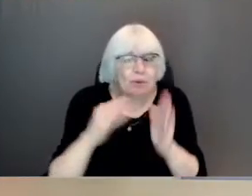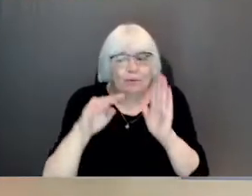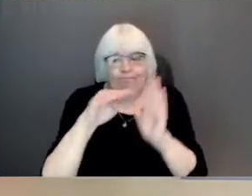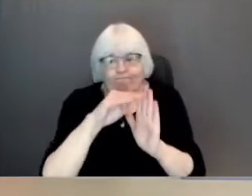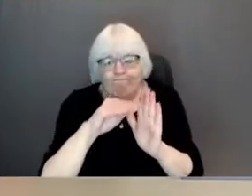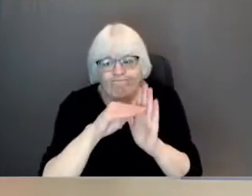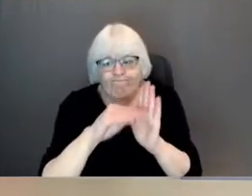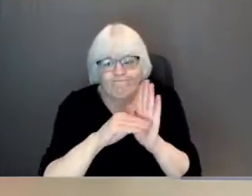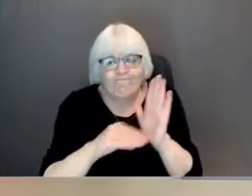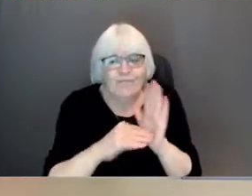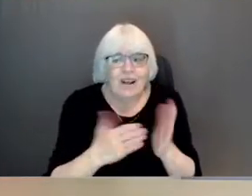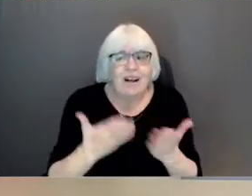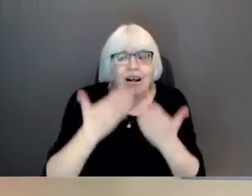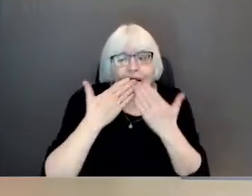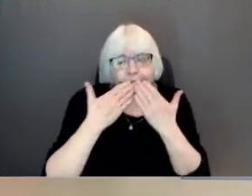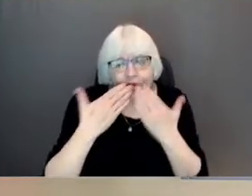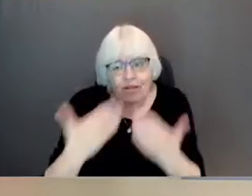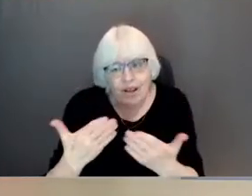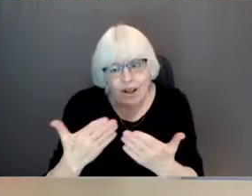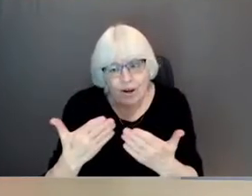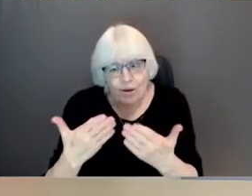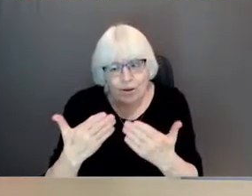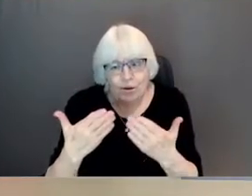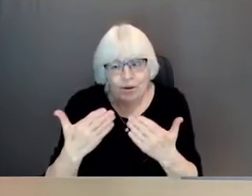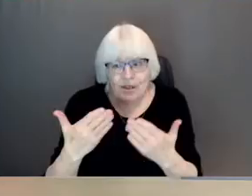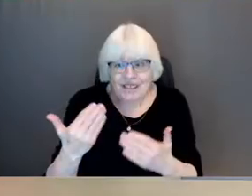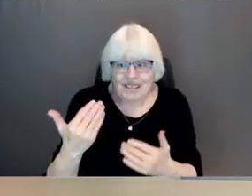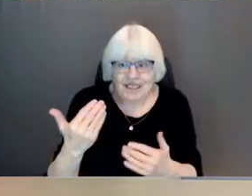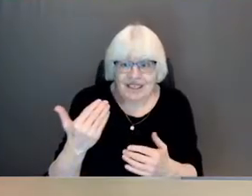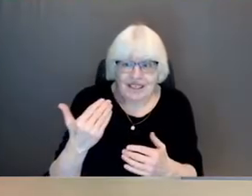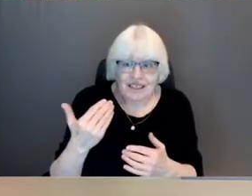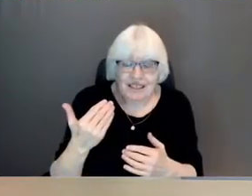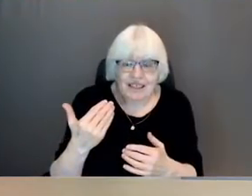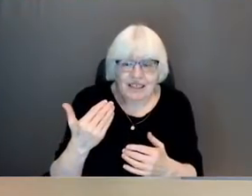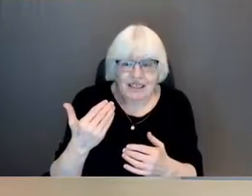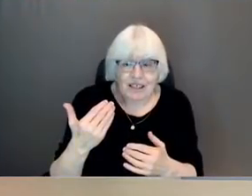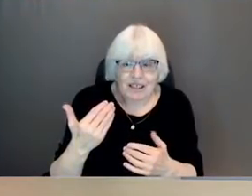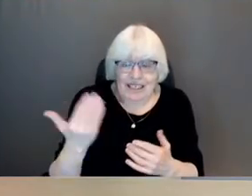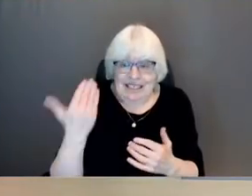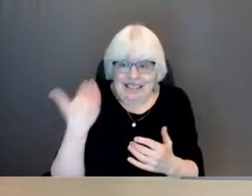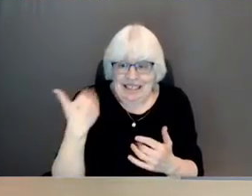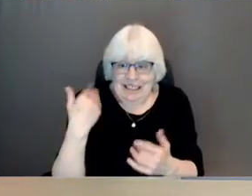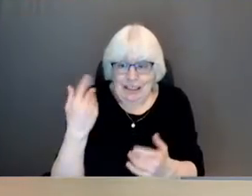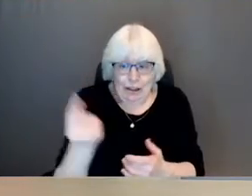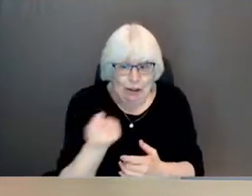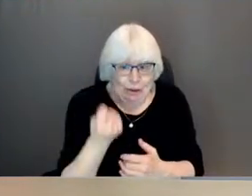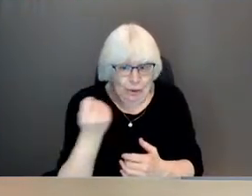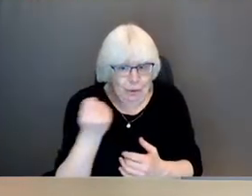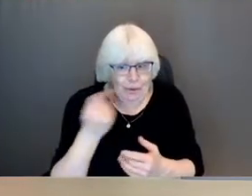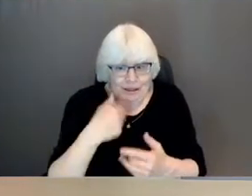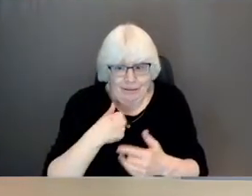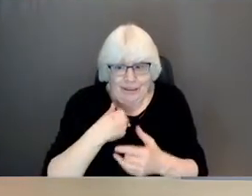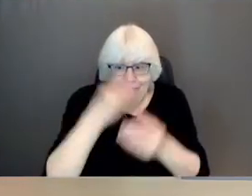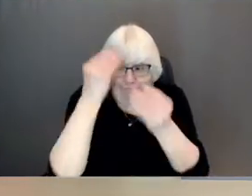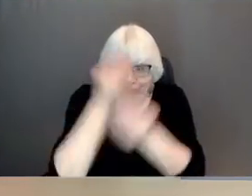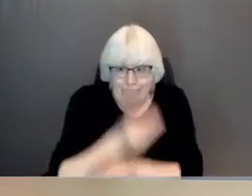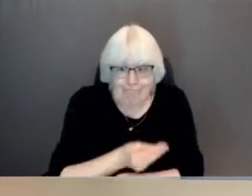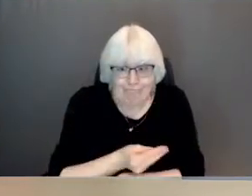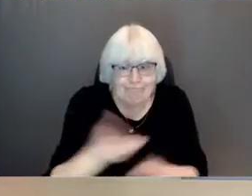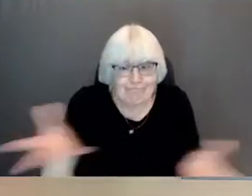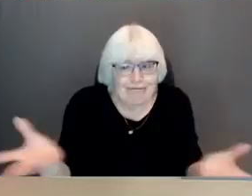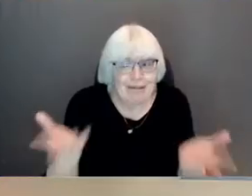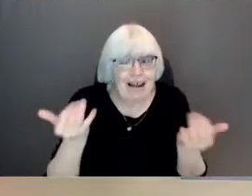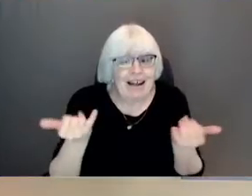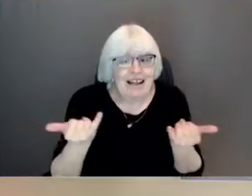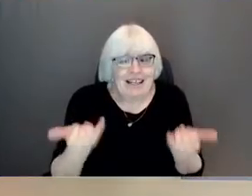As I mentioned on Tuesday, today really is focused on some updated guidance around case and close